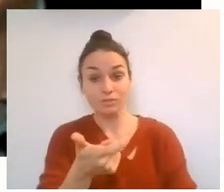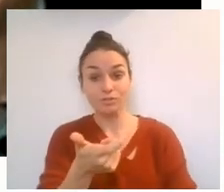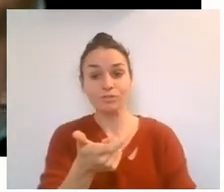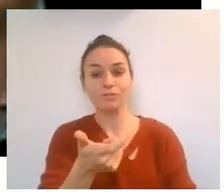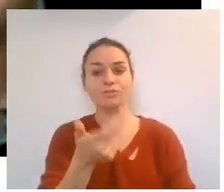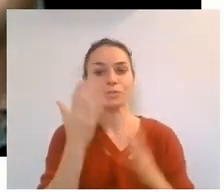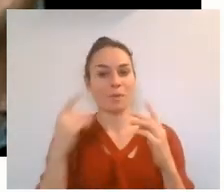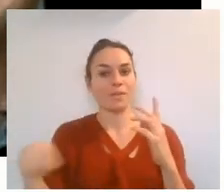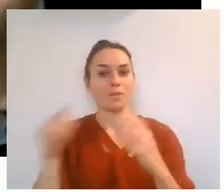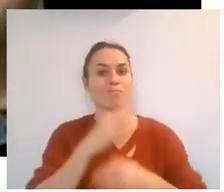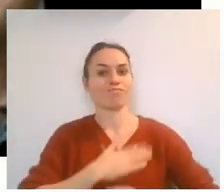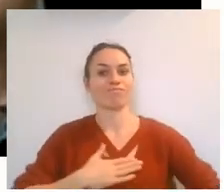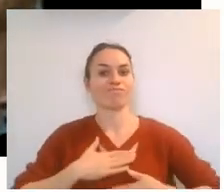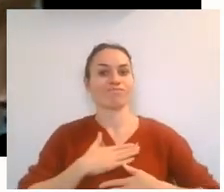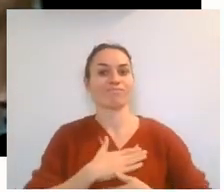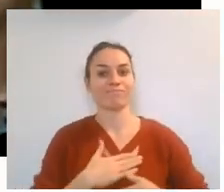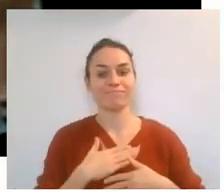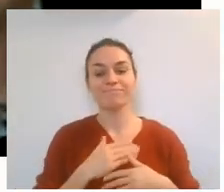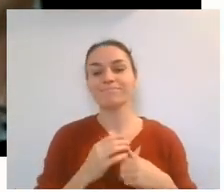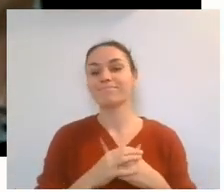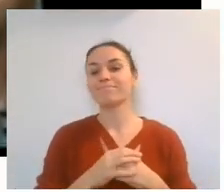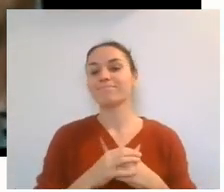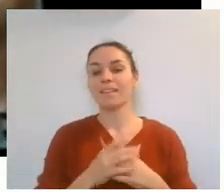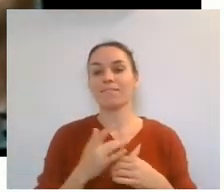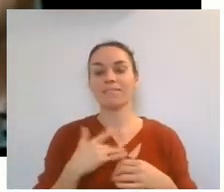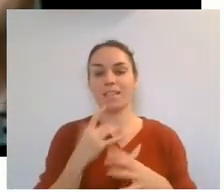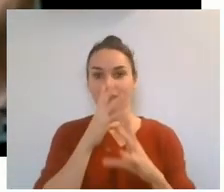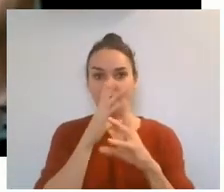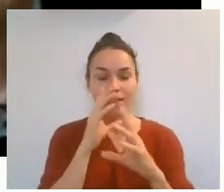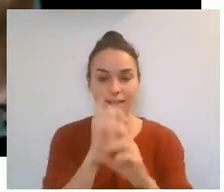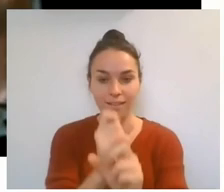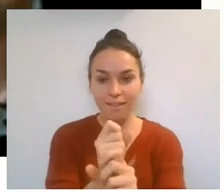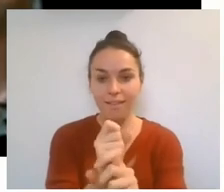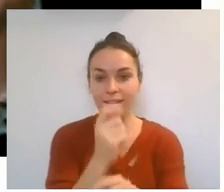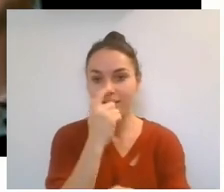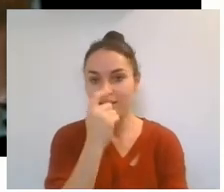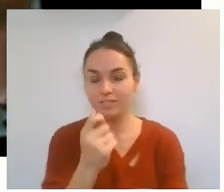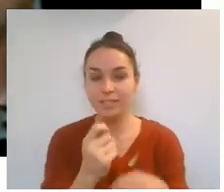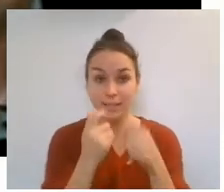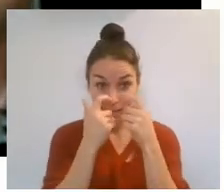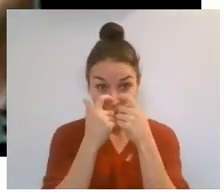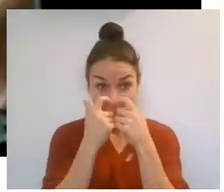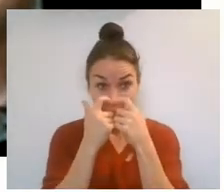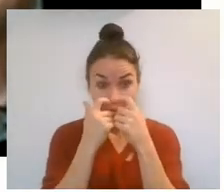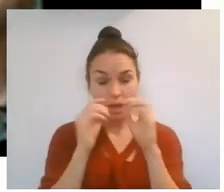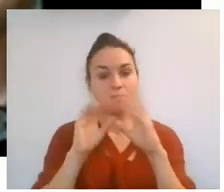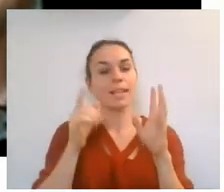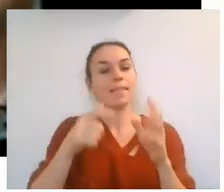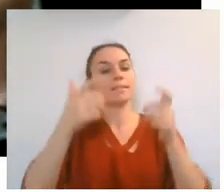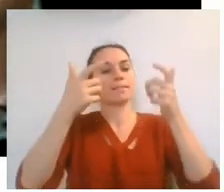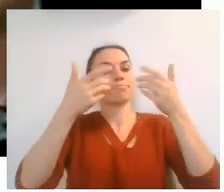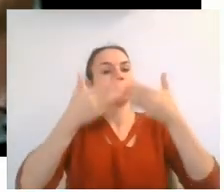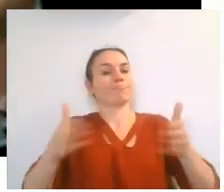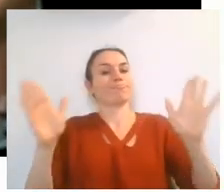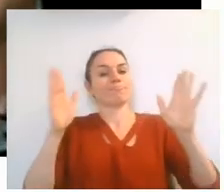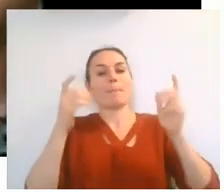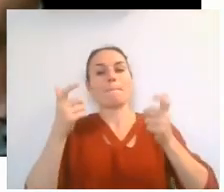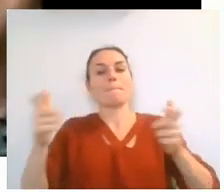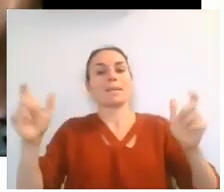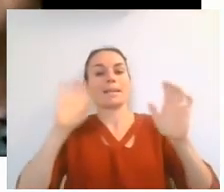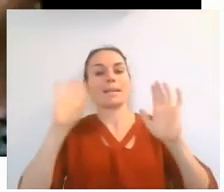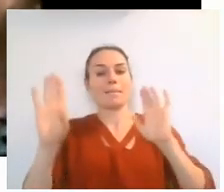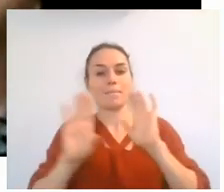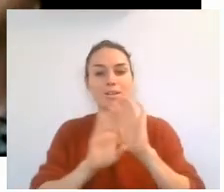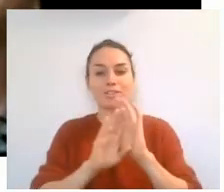enjoyed this as much as I did. I hope you were as fascinated as I was. This is big picture stuff, and I can't think of a better thing to do on a